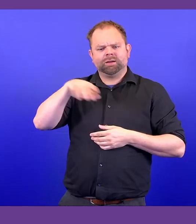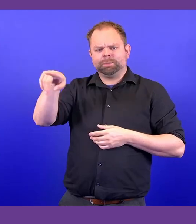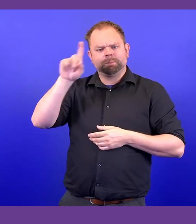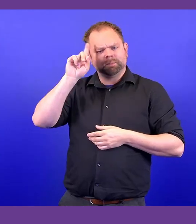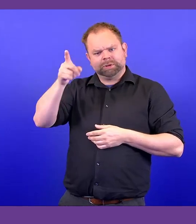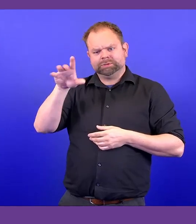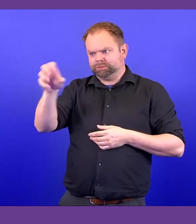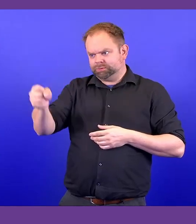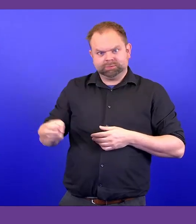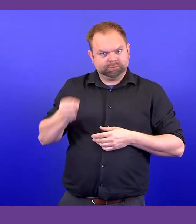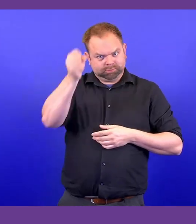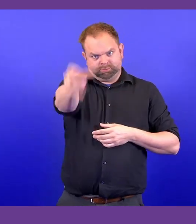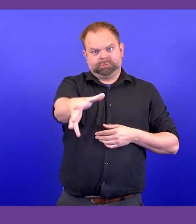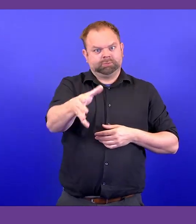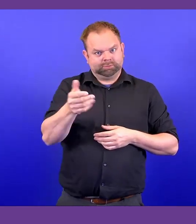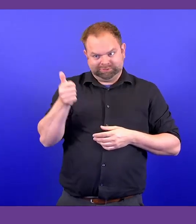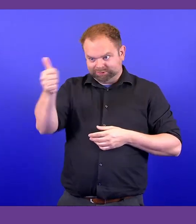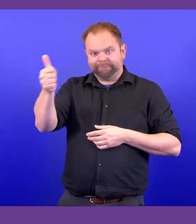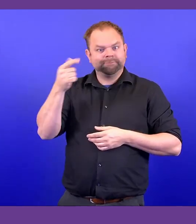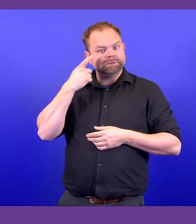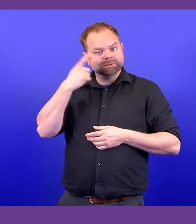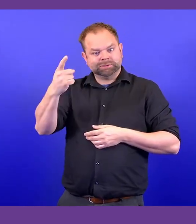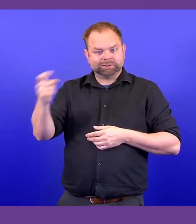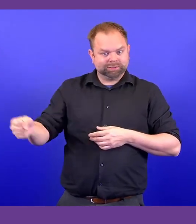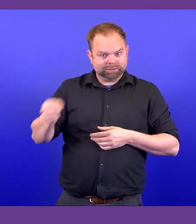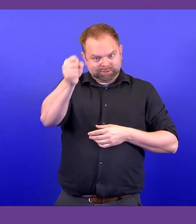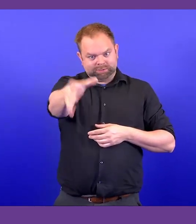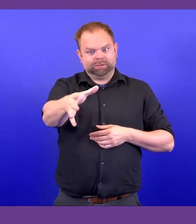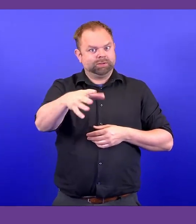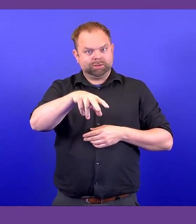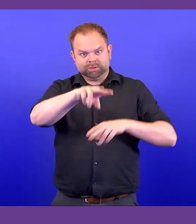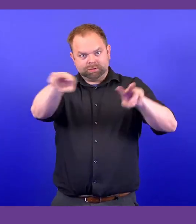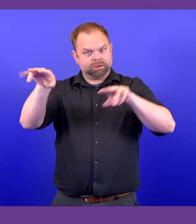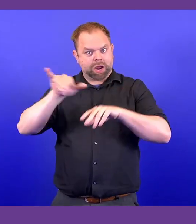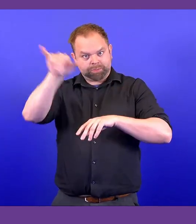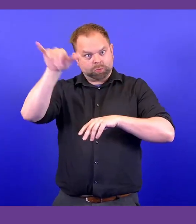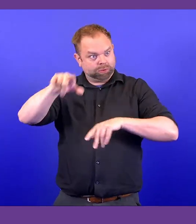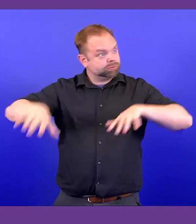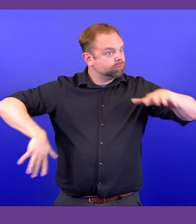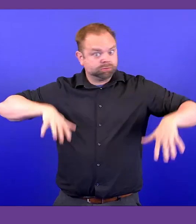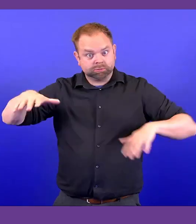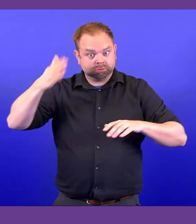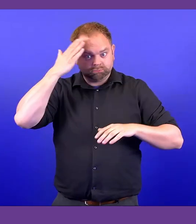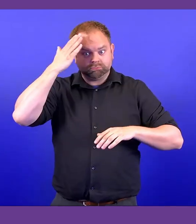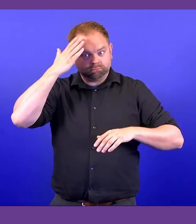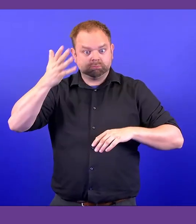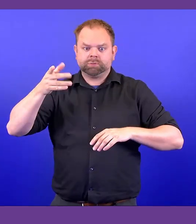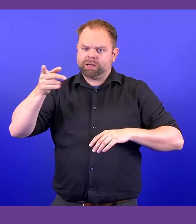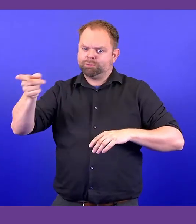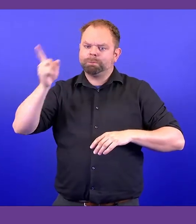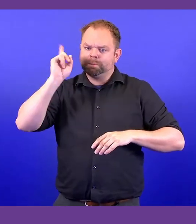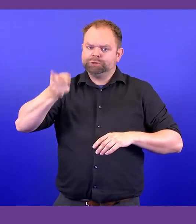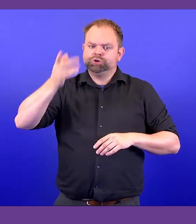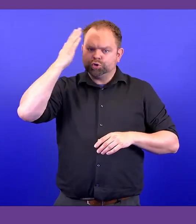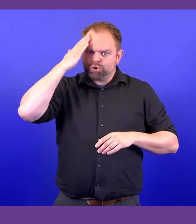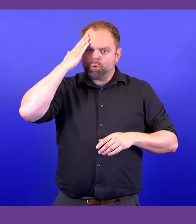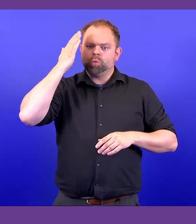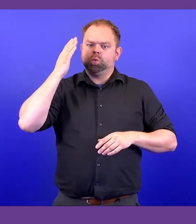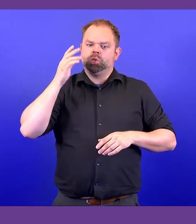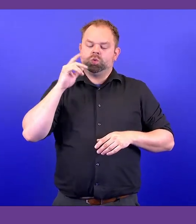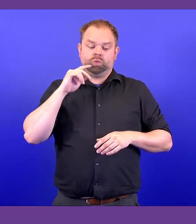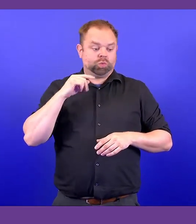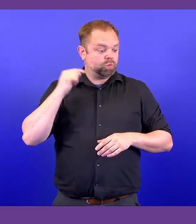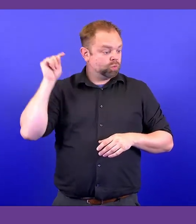at the door of the airport and say, okay, what's your priority? What do you need to find first? How do you make